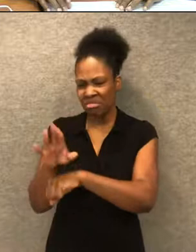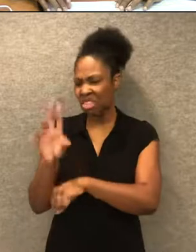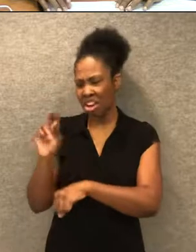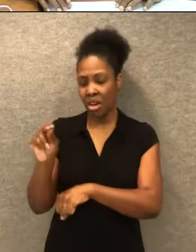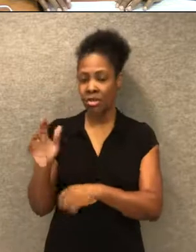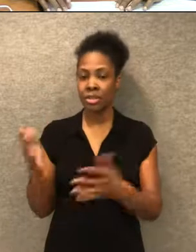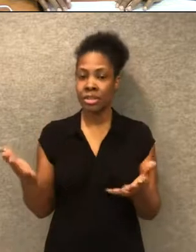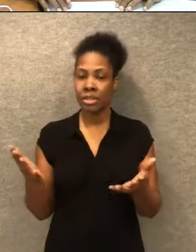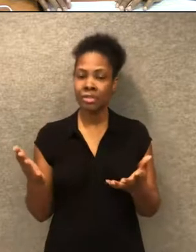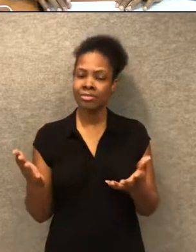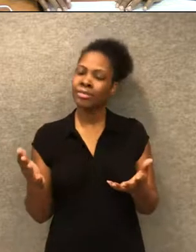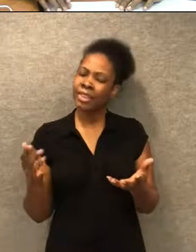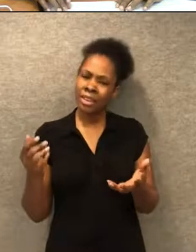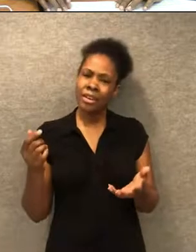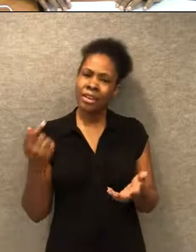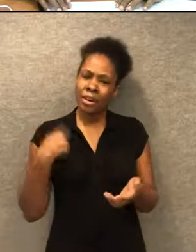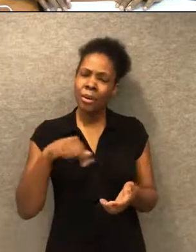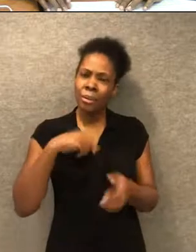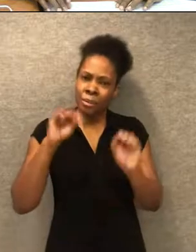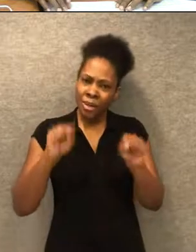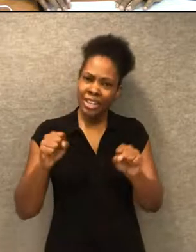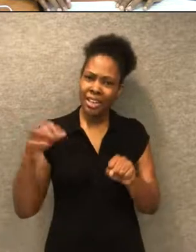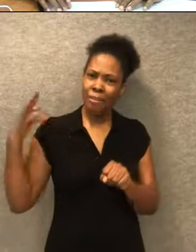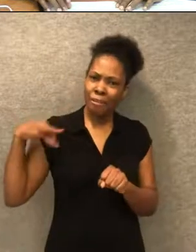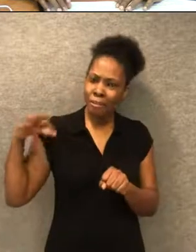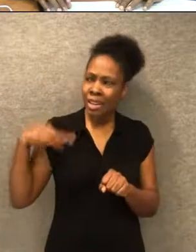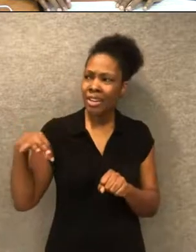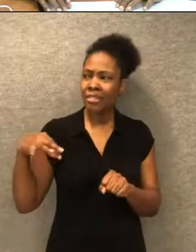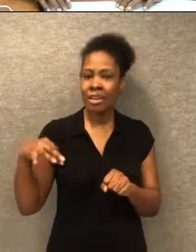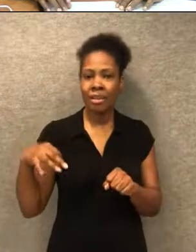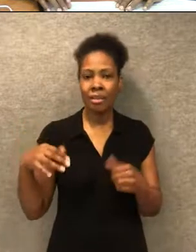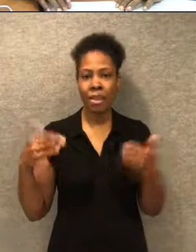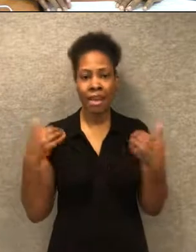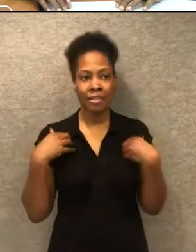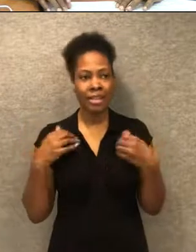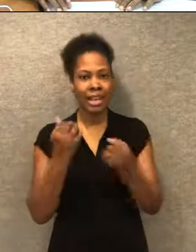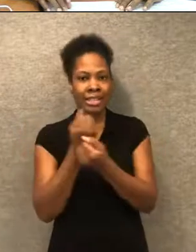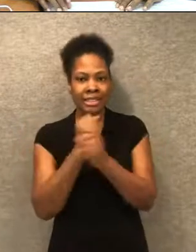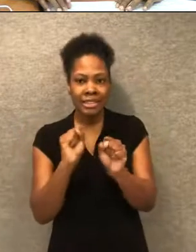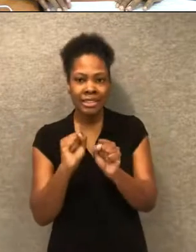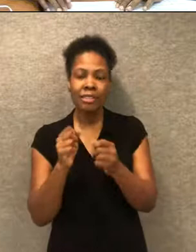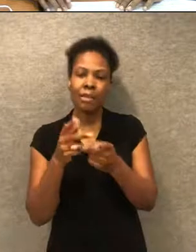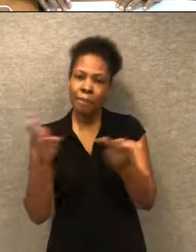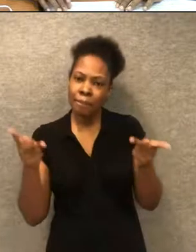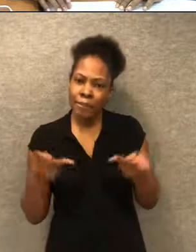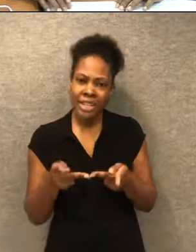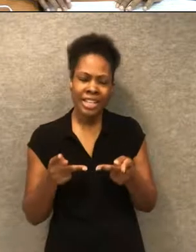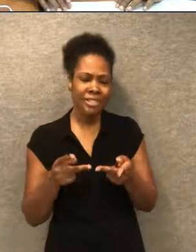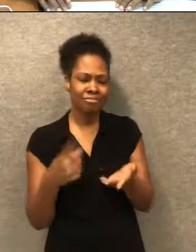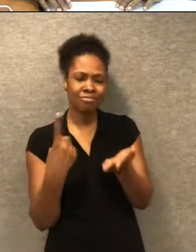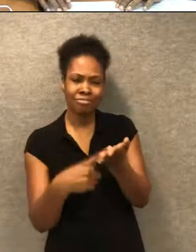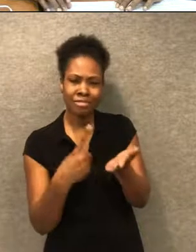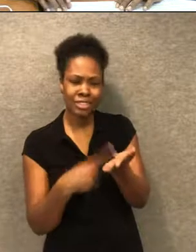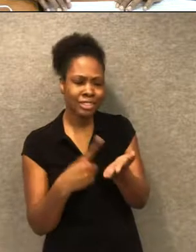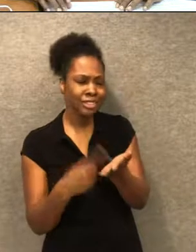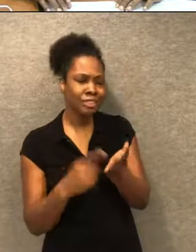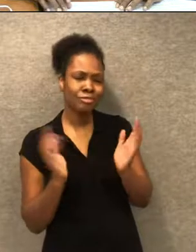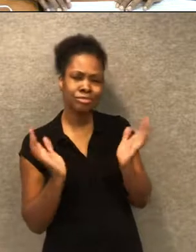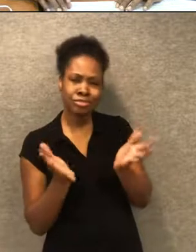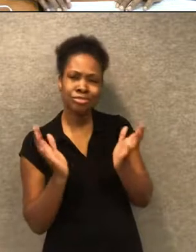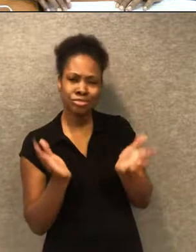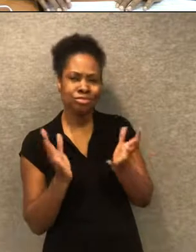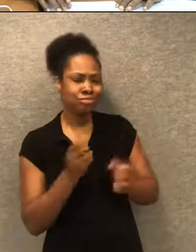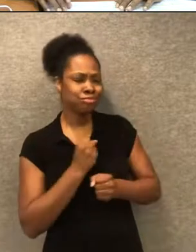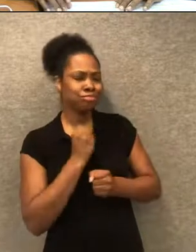could benefit from having a safe space to talk about our stuff, a safe space to be heard. And